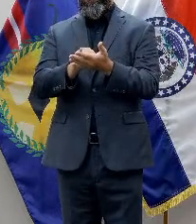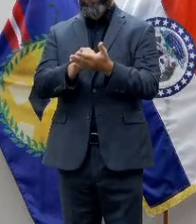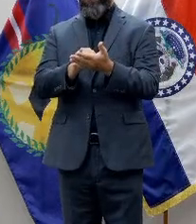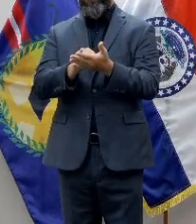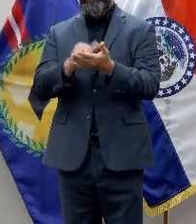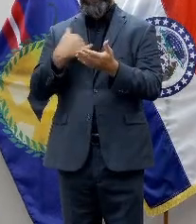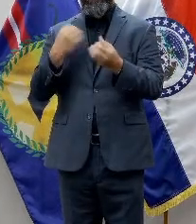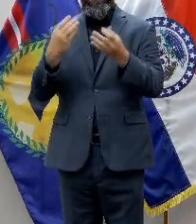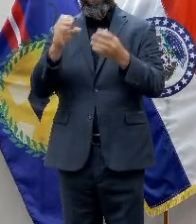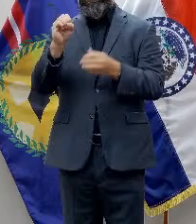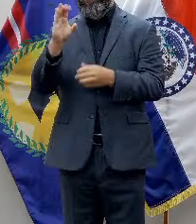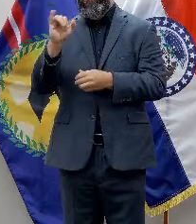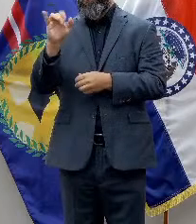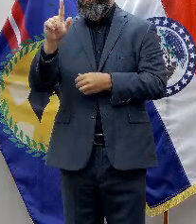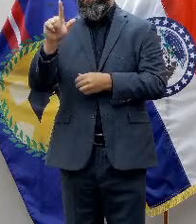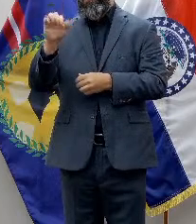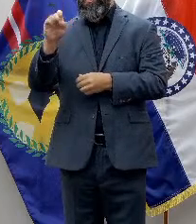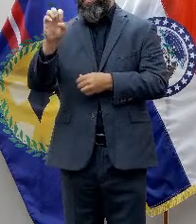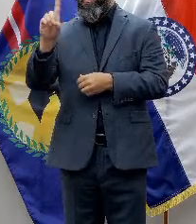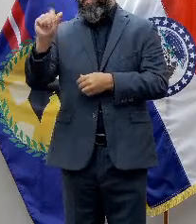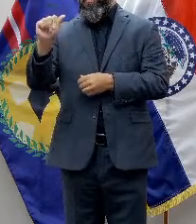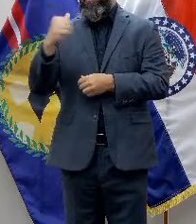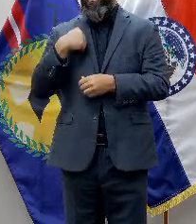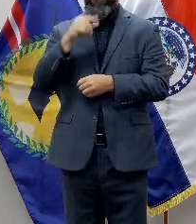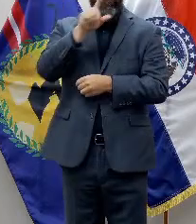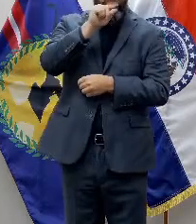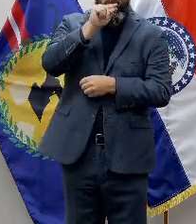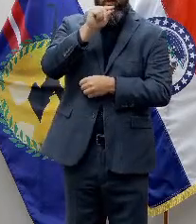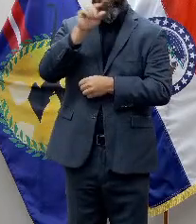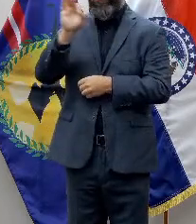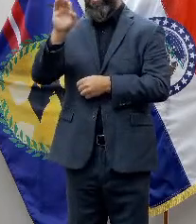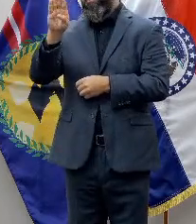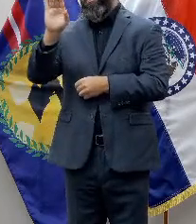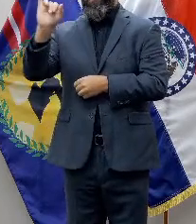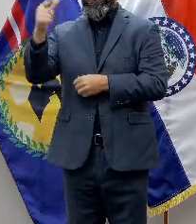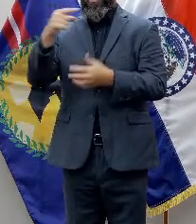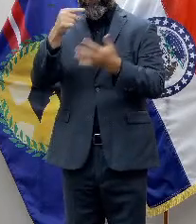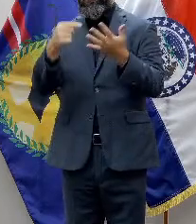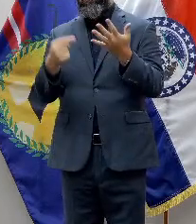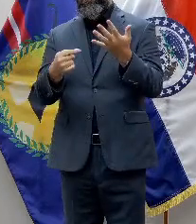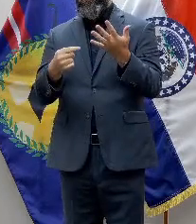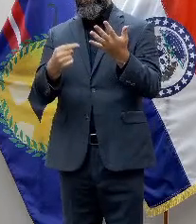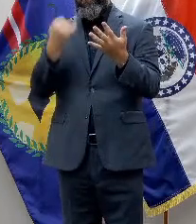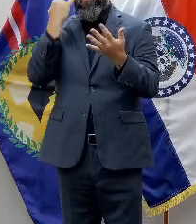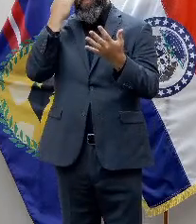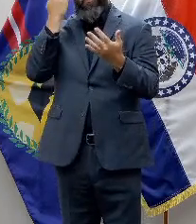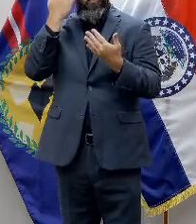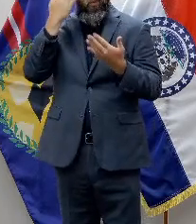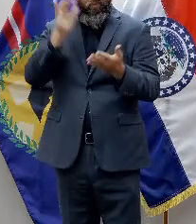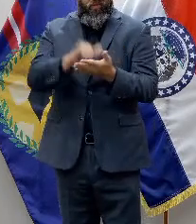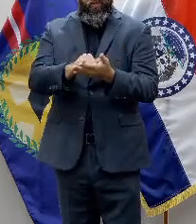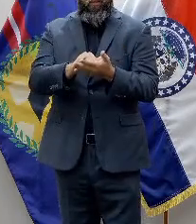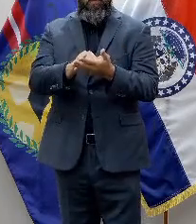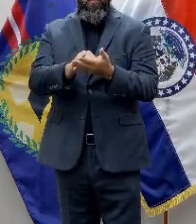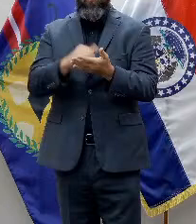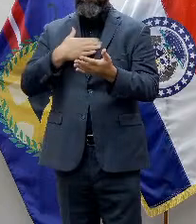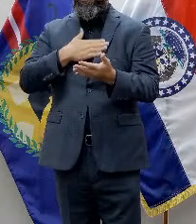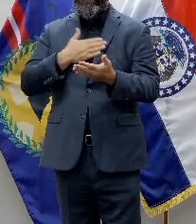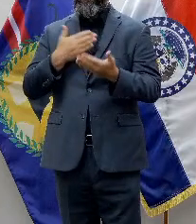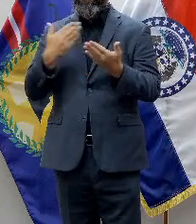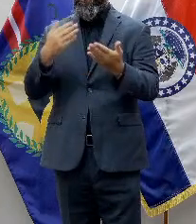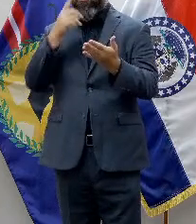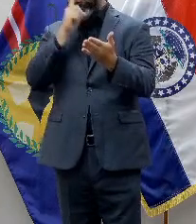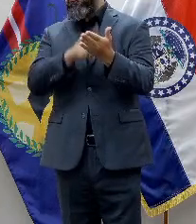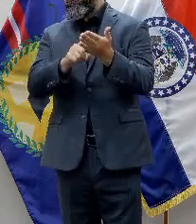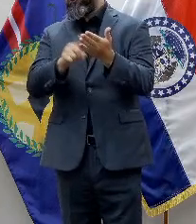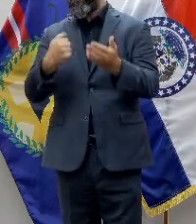social media platforms. We certainly have Twitter, Facebook, Instagram, things along those lines. So if you are not aware of that, please feel free to look us